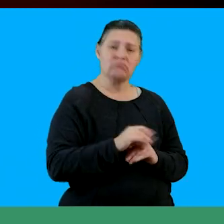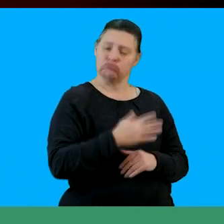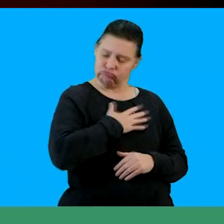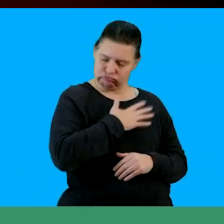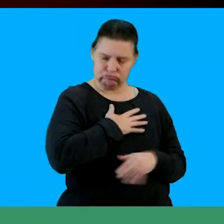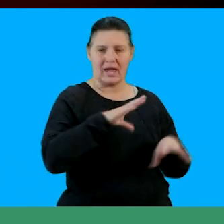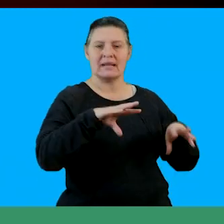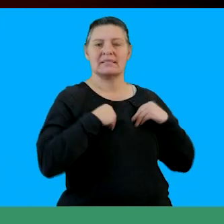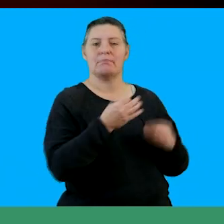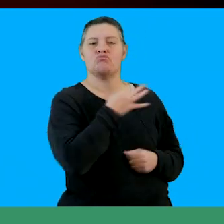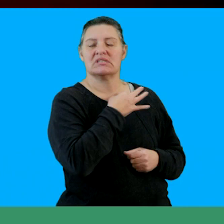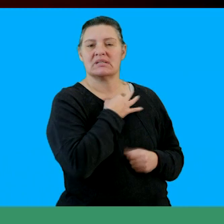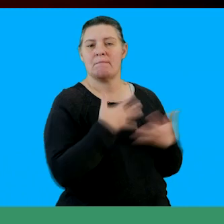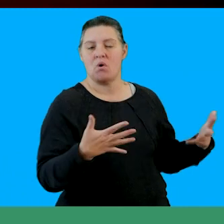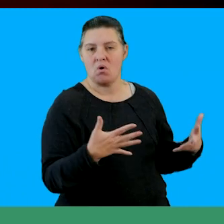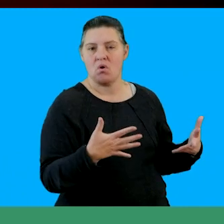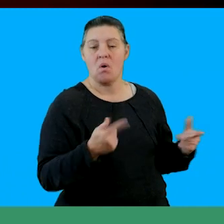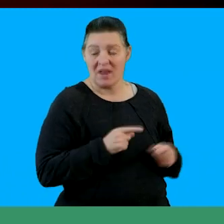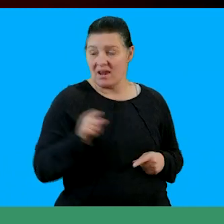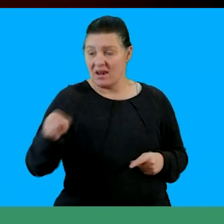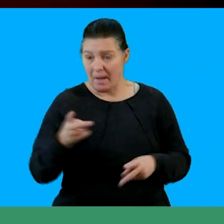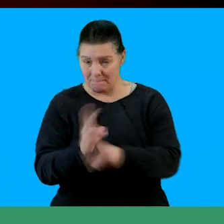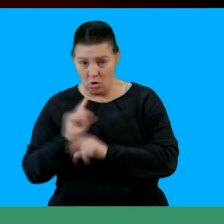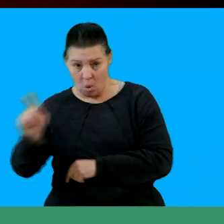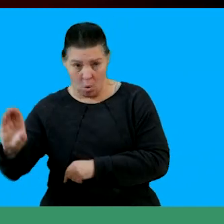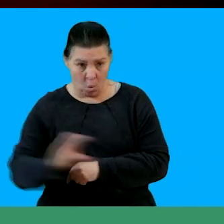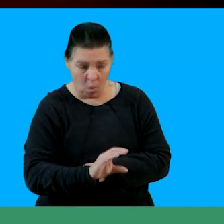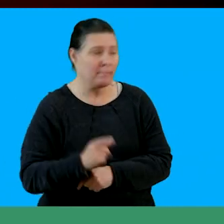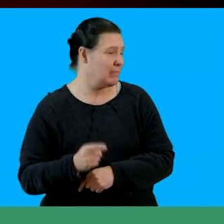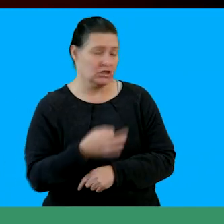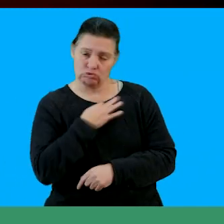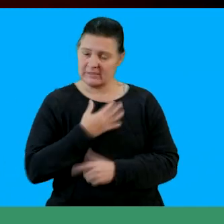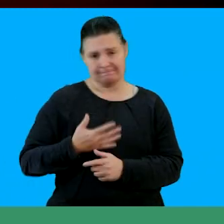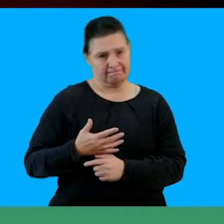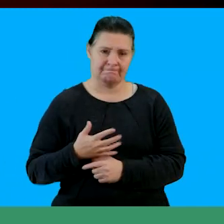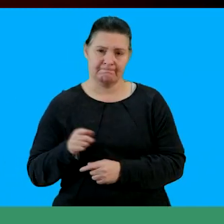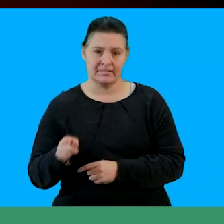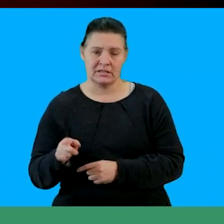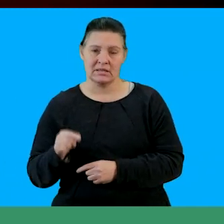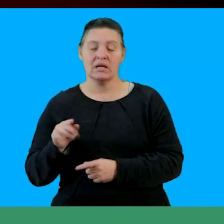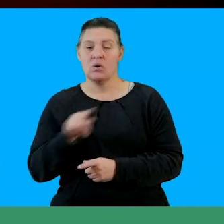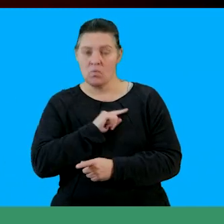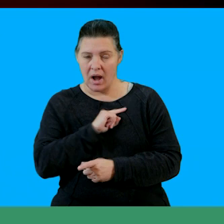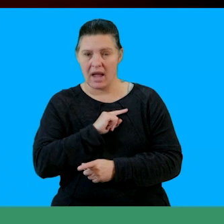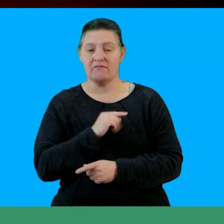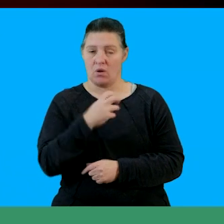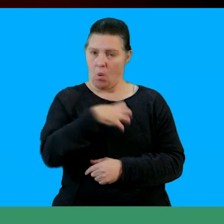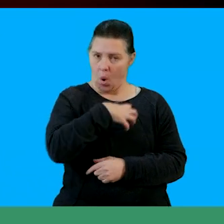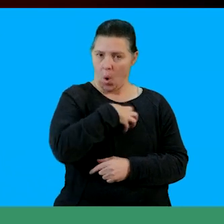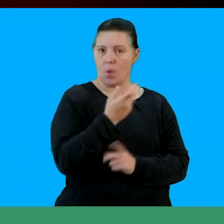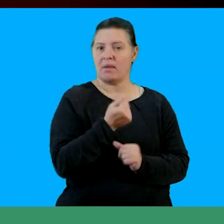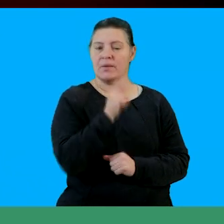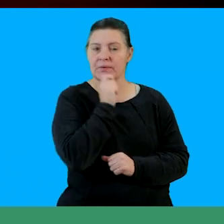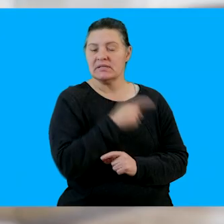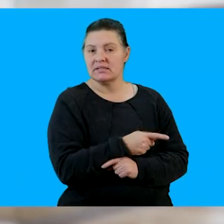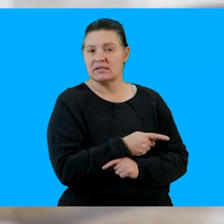usually willing to accept greater risks than providers of borrowed capital. So obviously, if you are going to use your